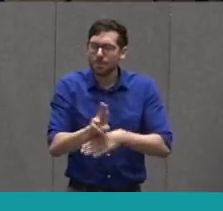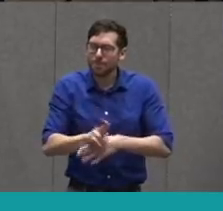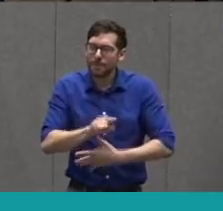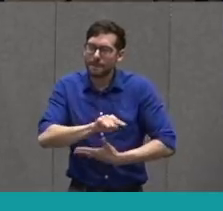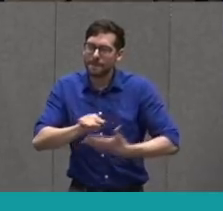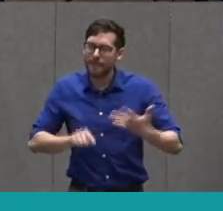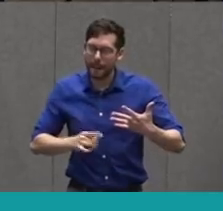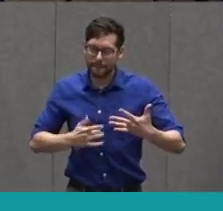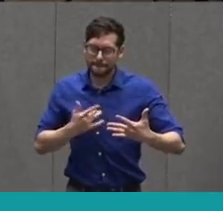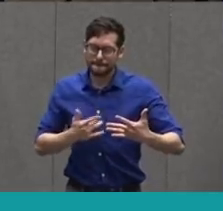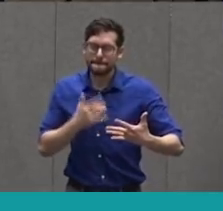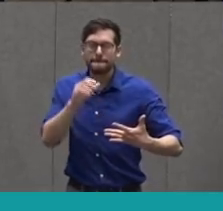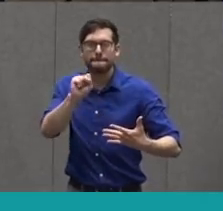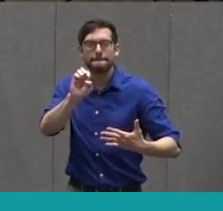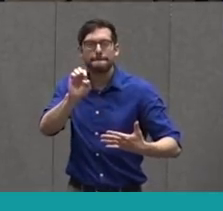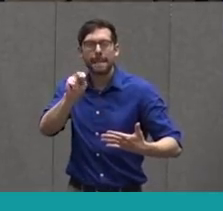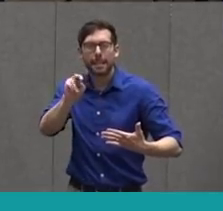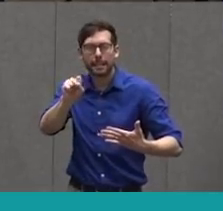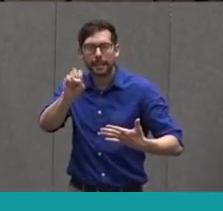Look around you.